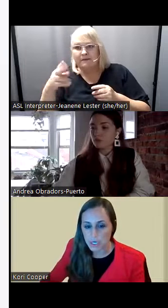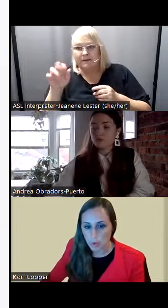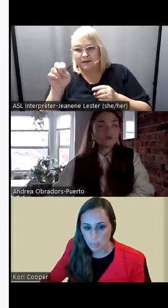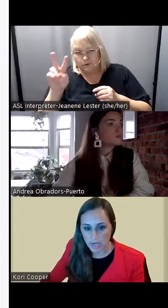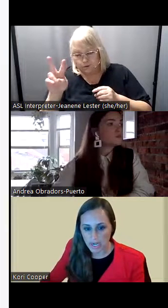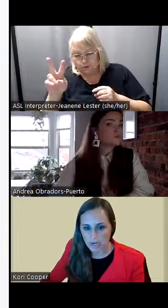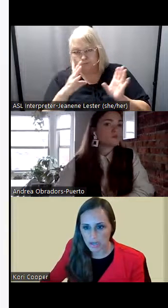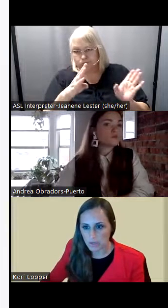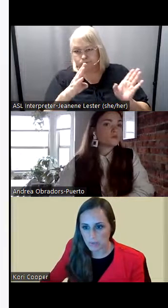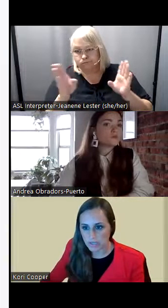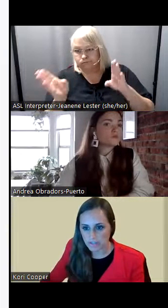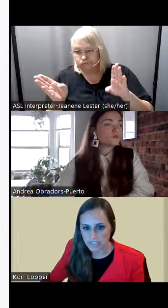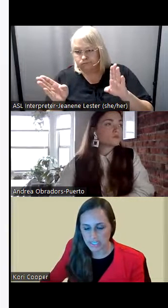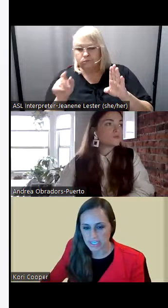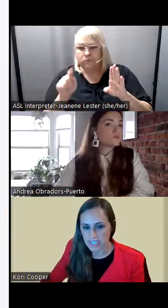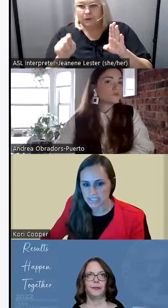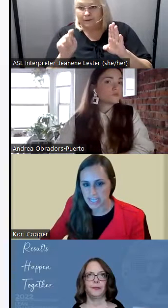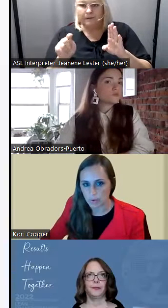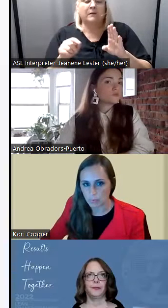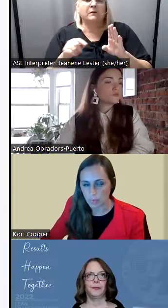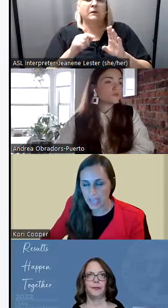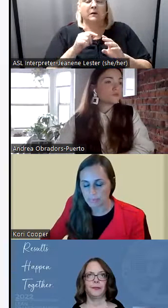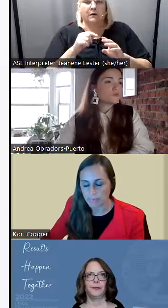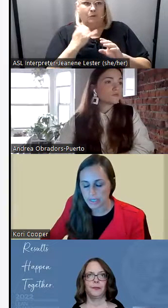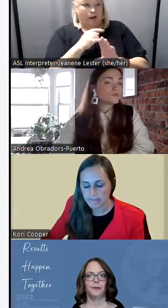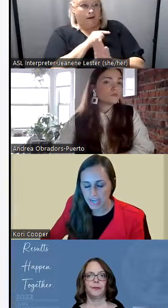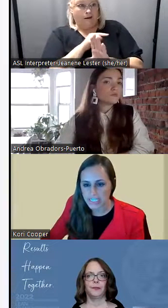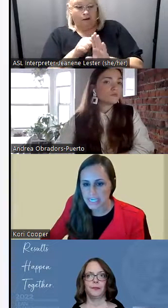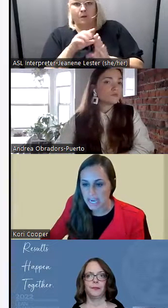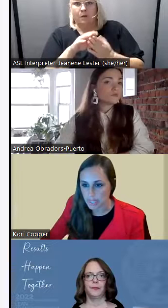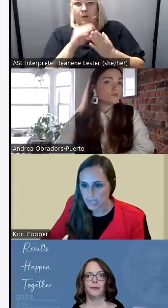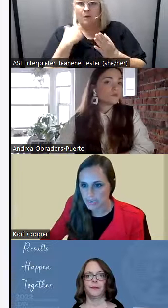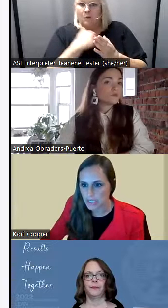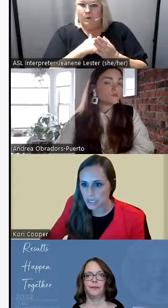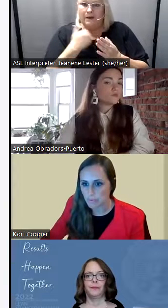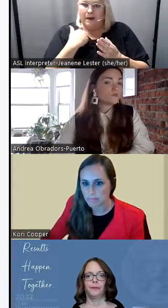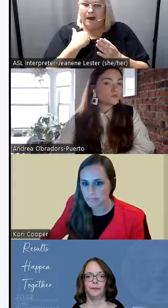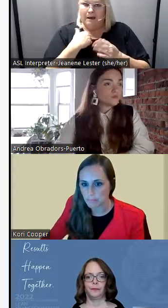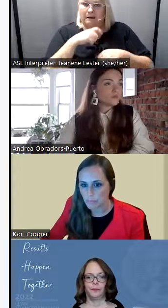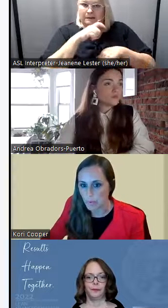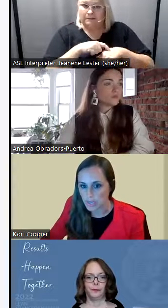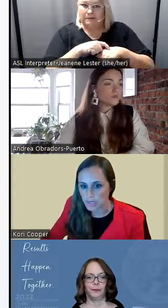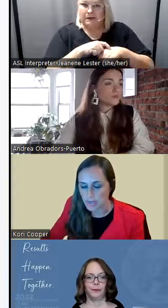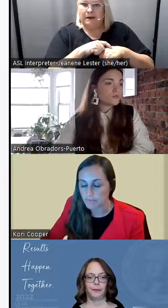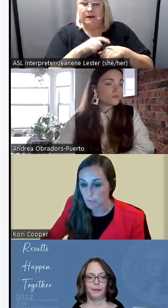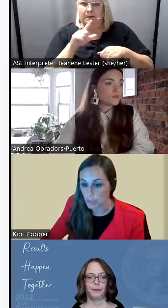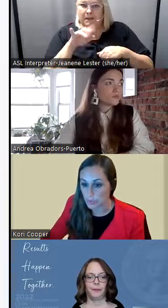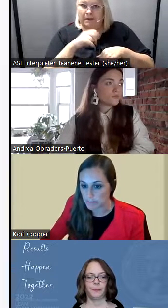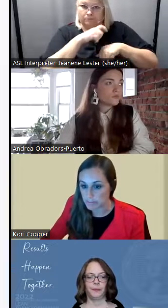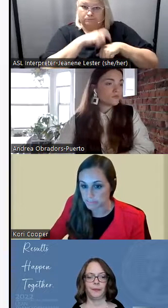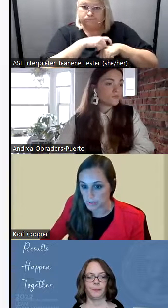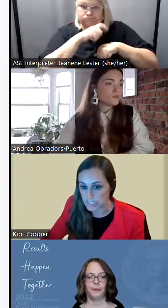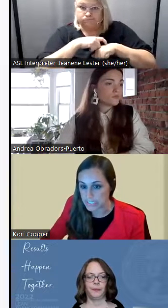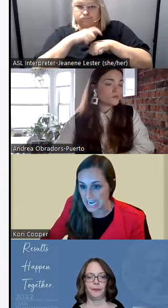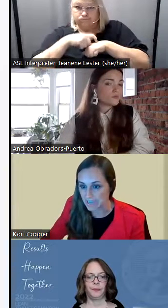think one area that we definitely are taking in is that we had a predefined timeline, knowing we wanted, before we knew we